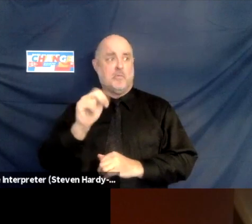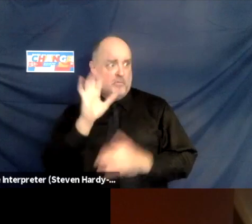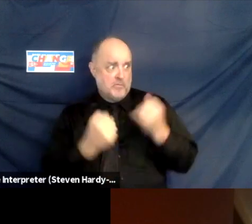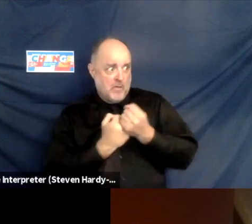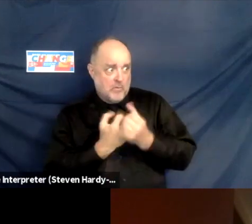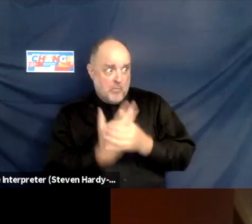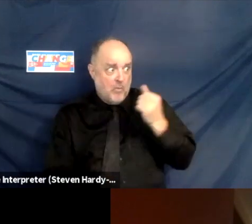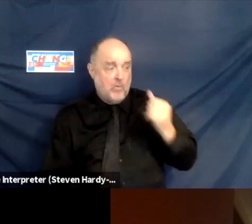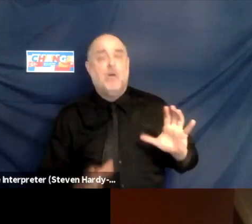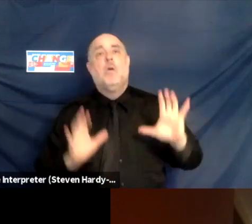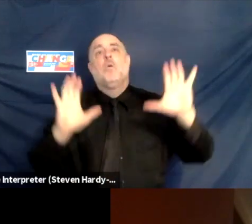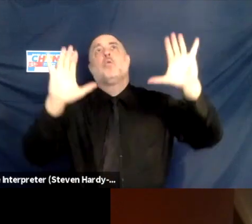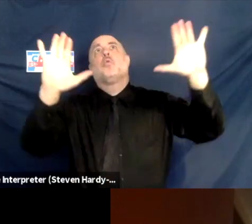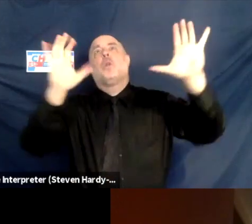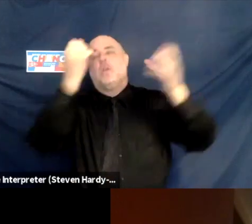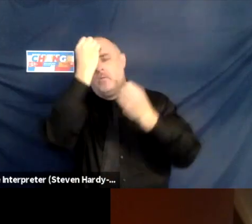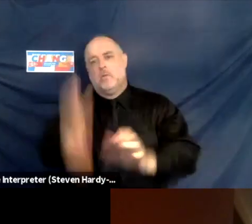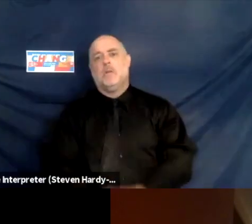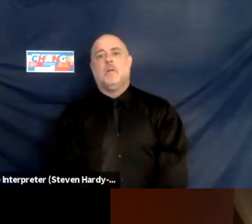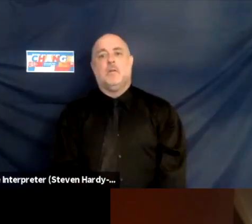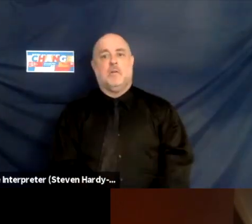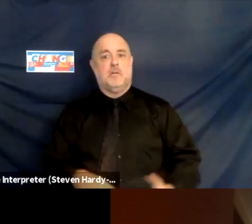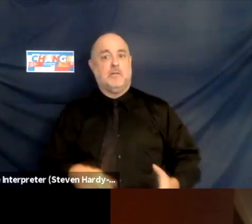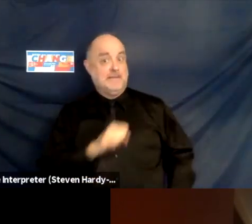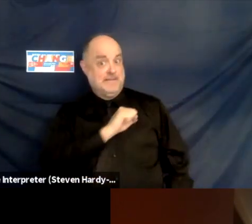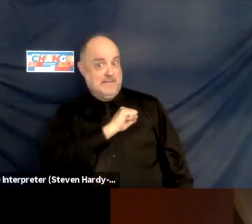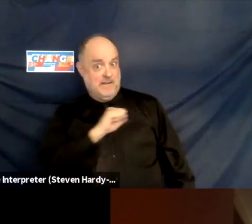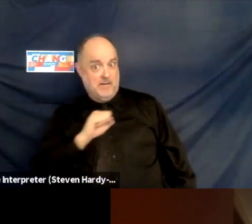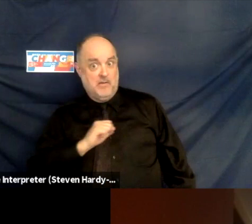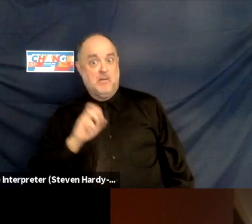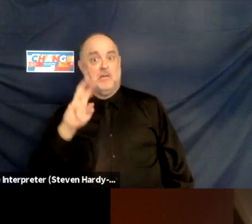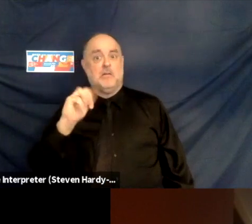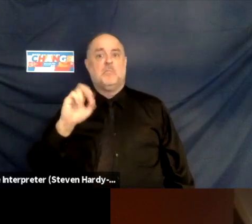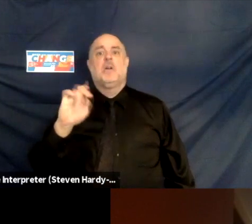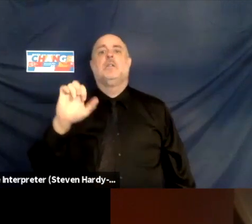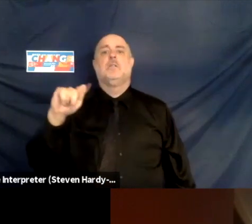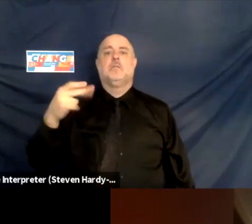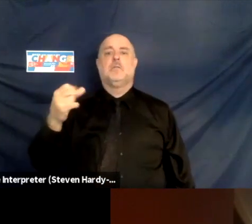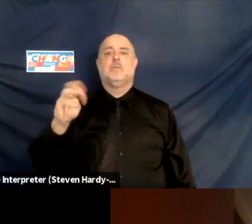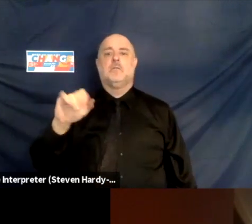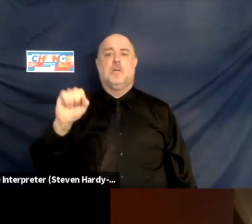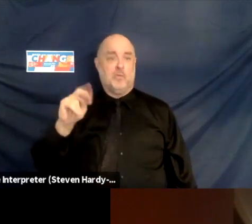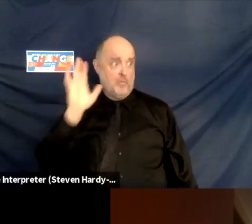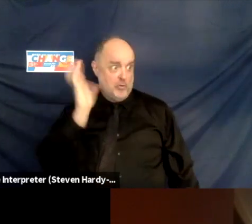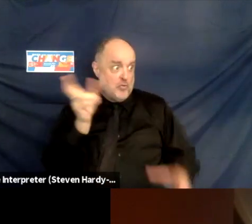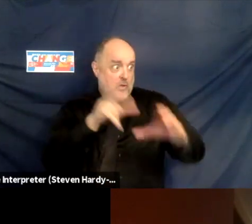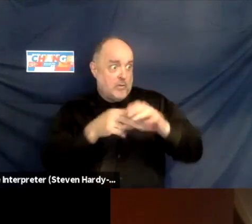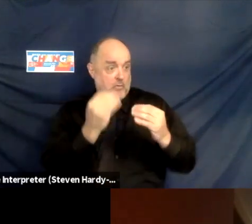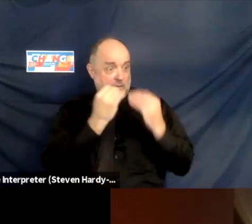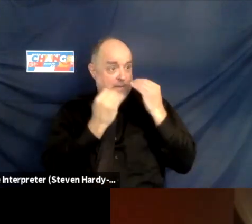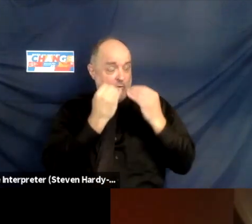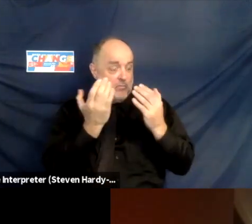also say that Congressman Mike Thompson is going to be joining us for the reception later today. And I think that's